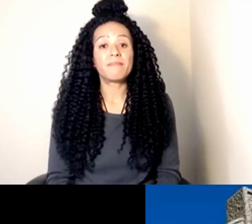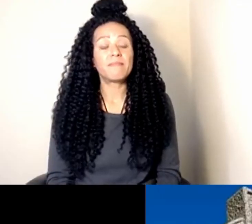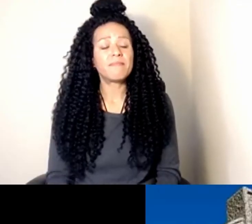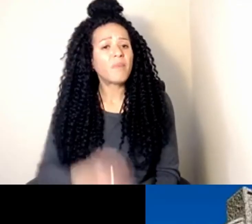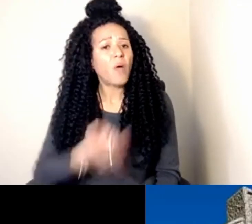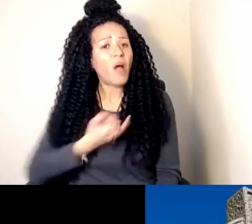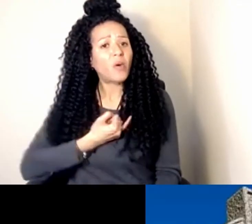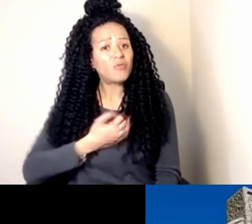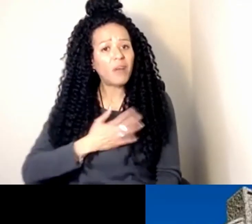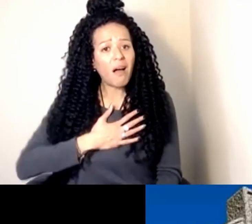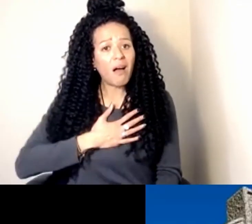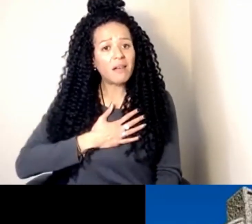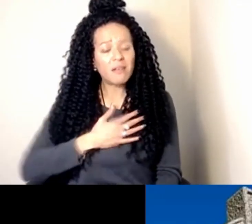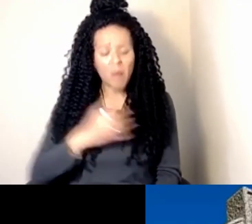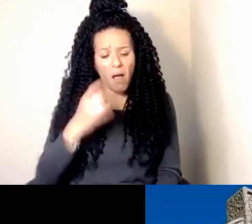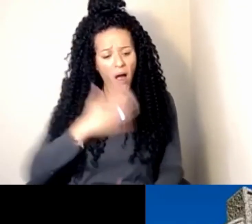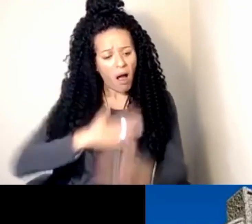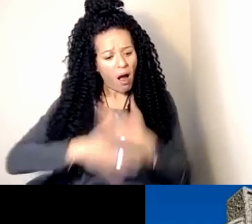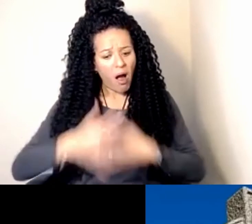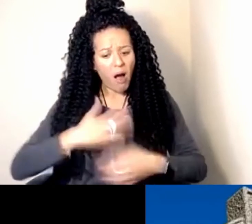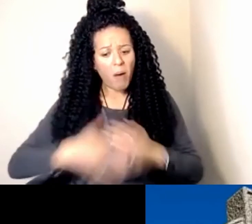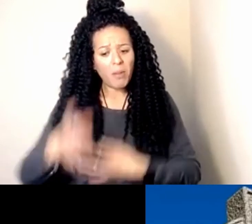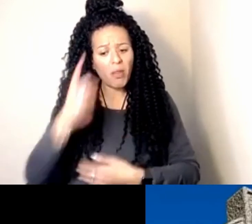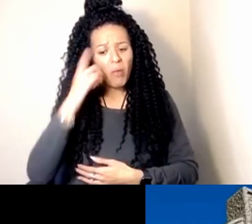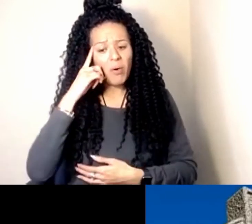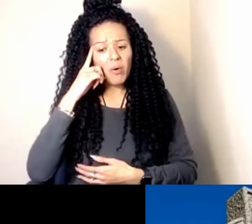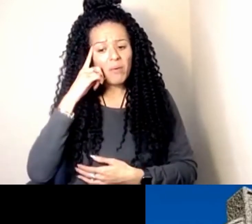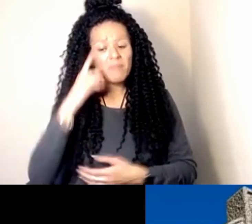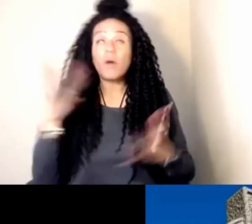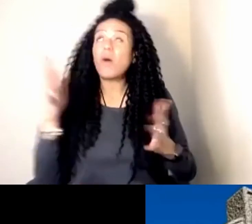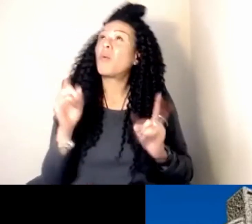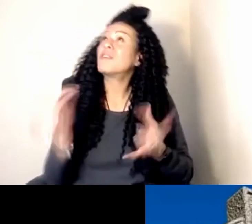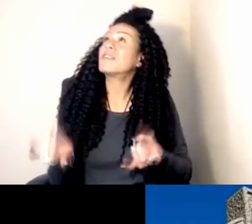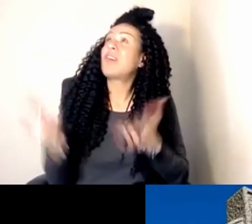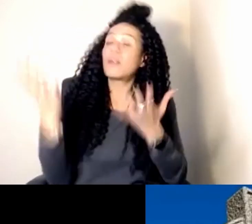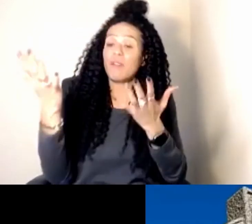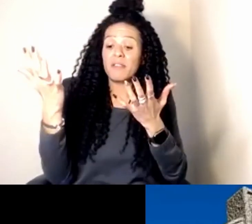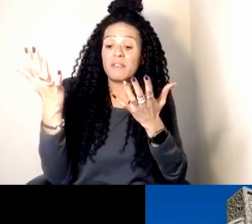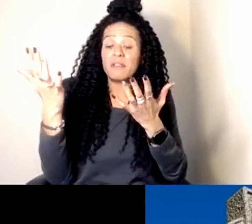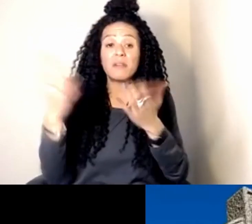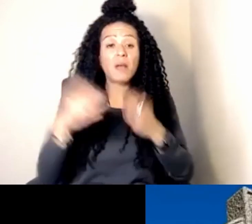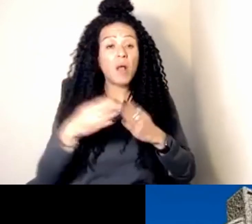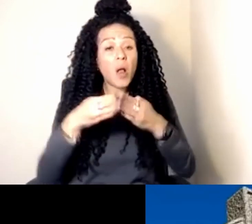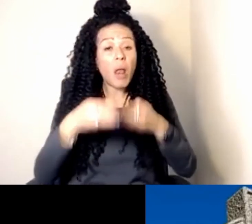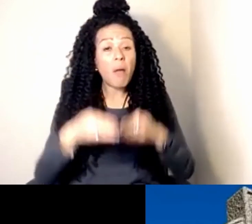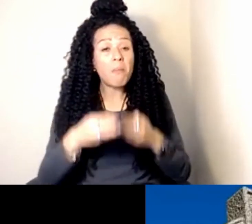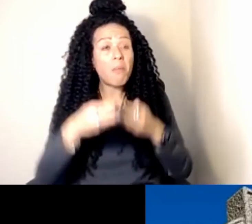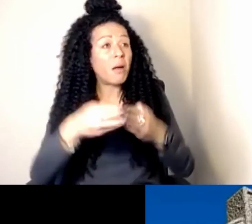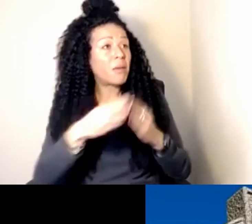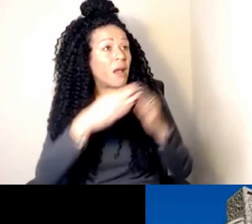Contrite heart, a humble thought, and oh, what a sacrifice. He landed on many